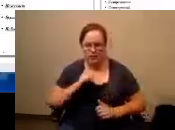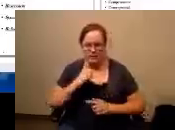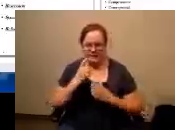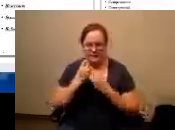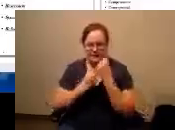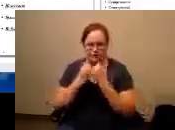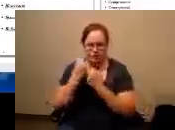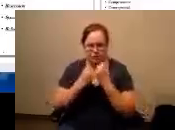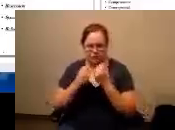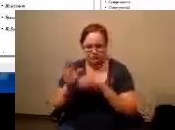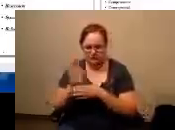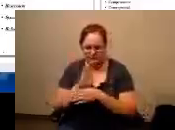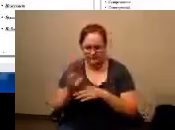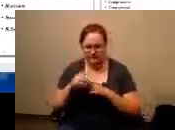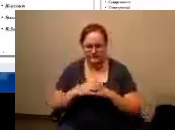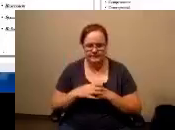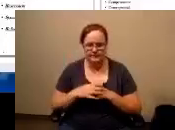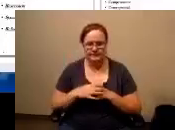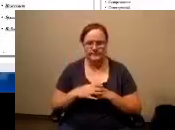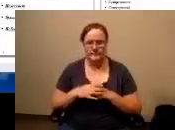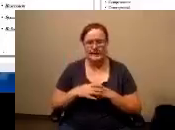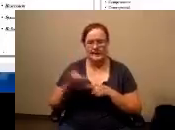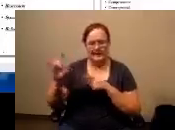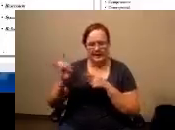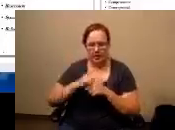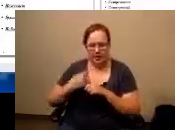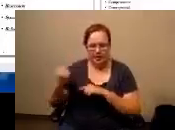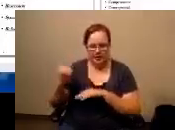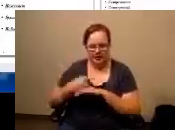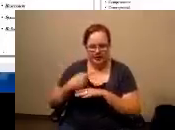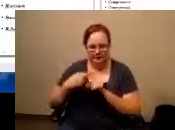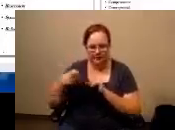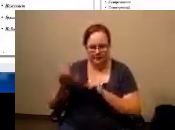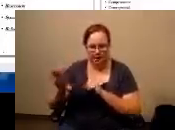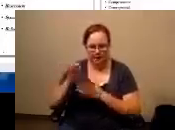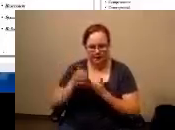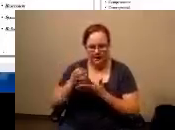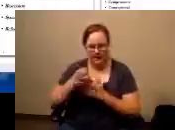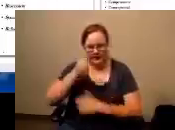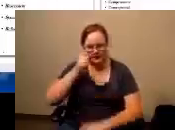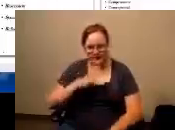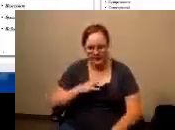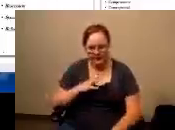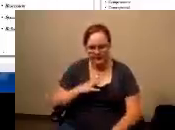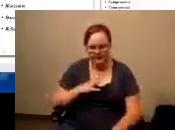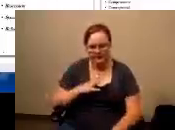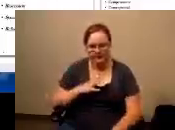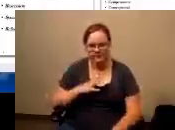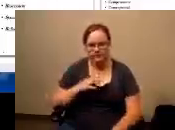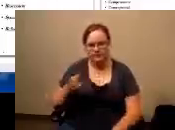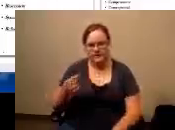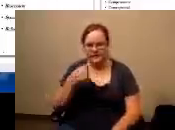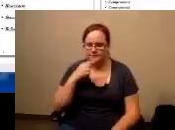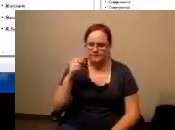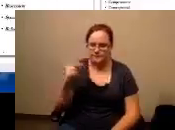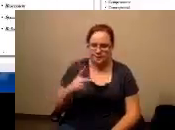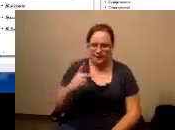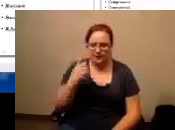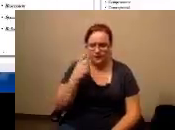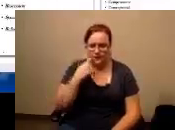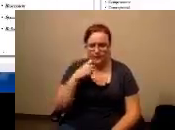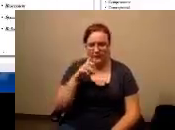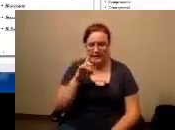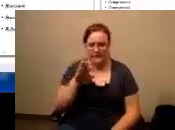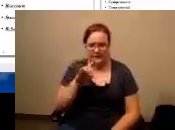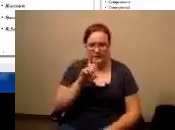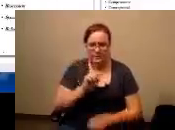business, and I got a call one day from their finance guy who said, all right, we did some work for